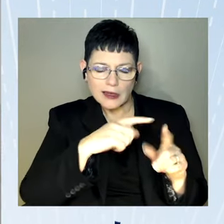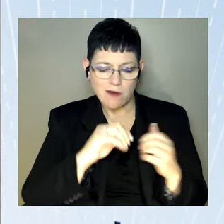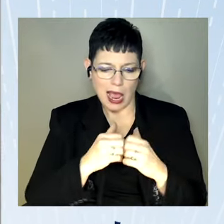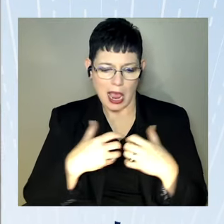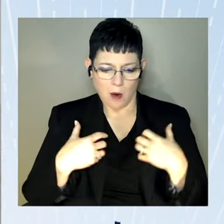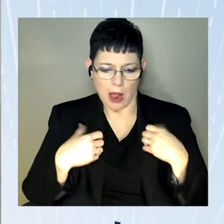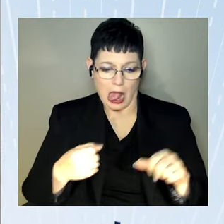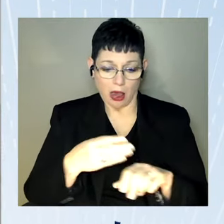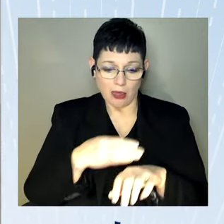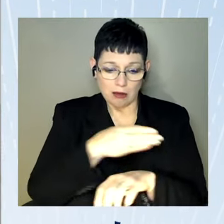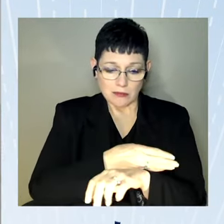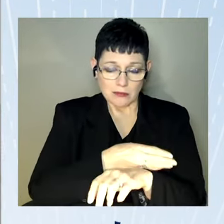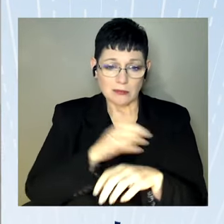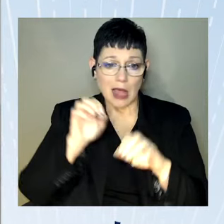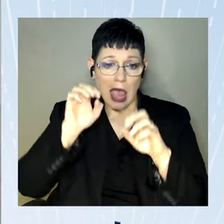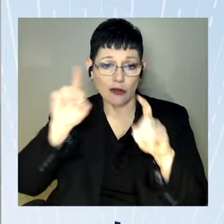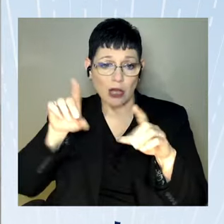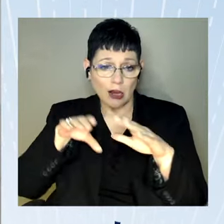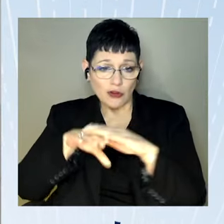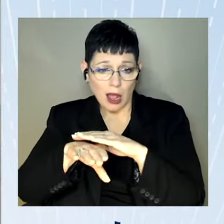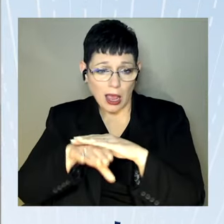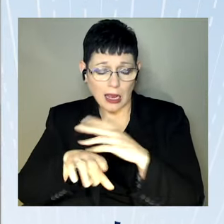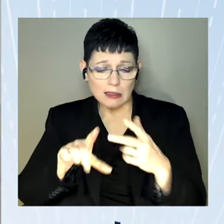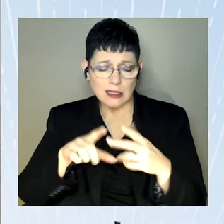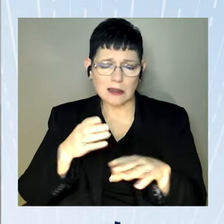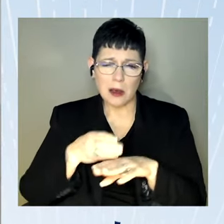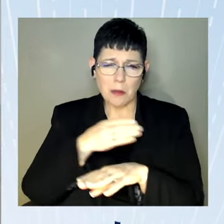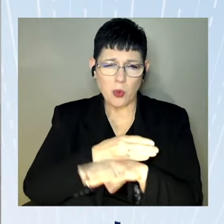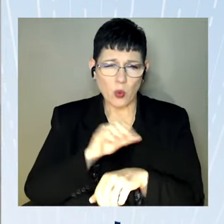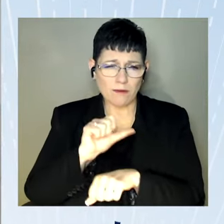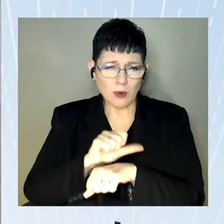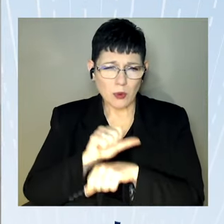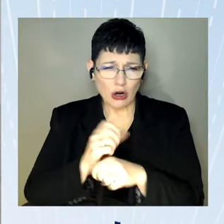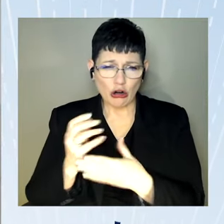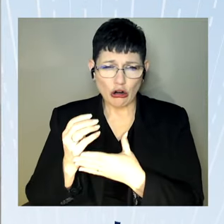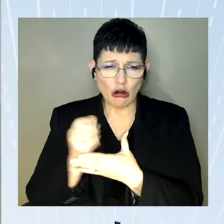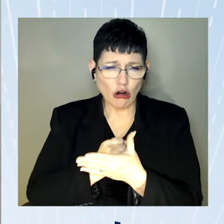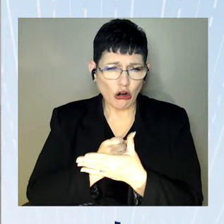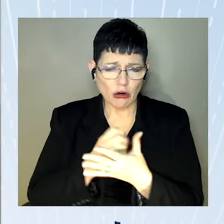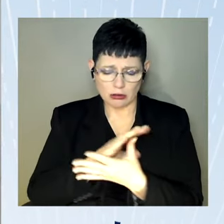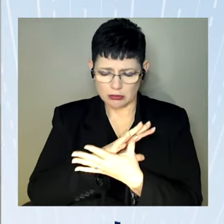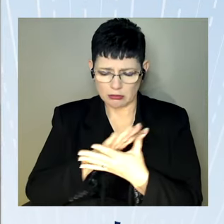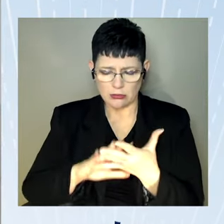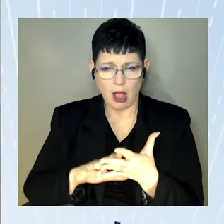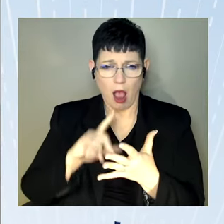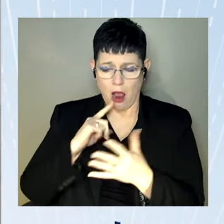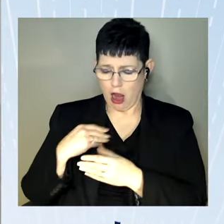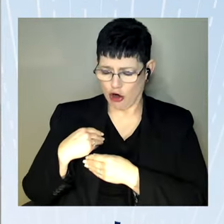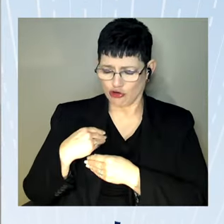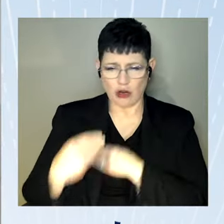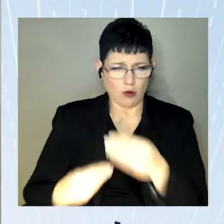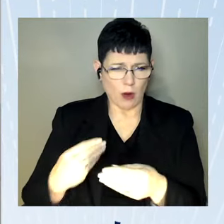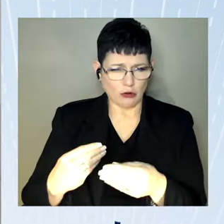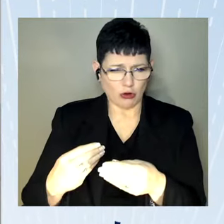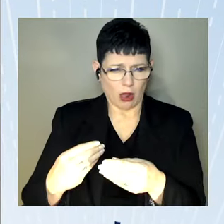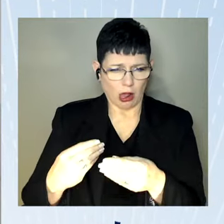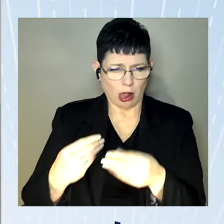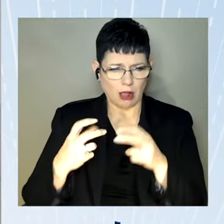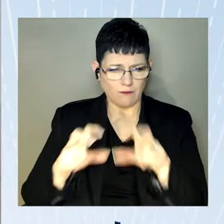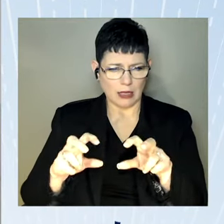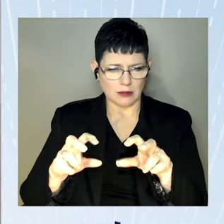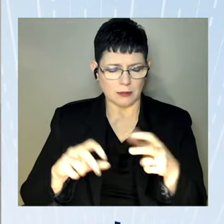educational outcomes, as well as improved work and earnings. These are generational investments. Second, one